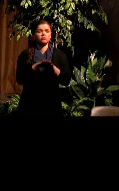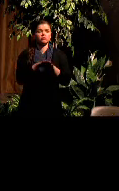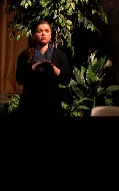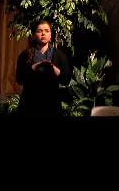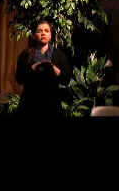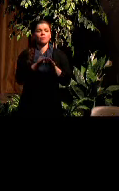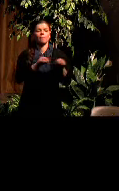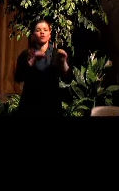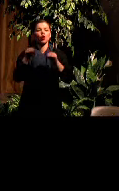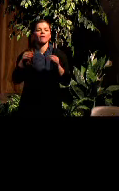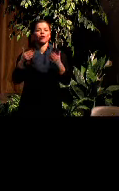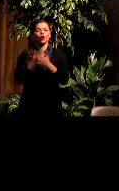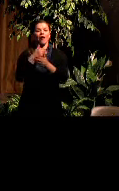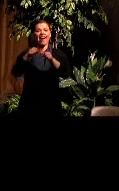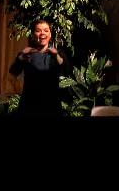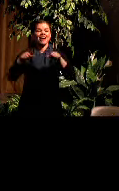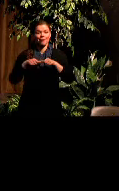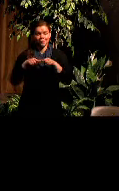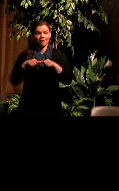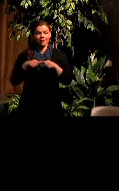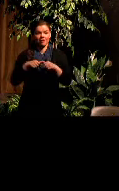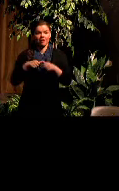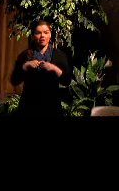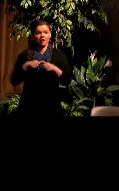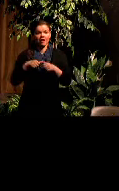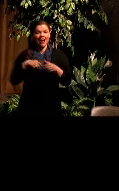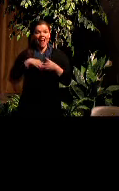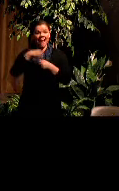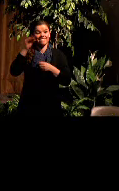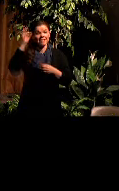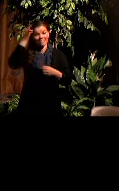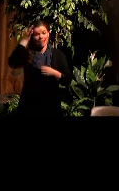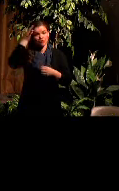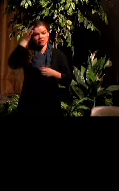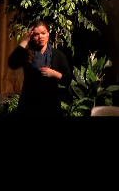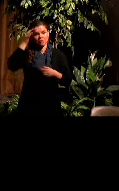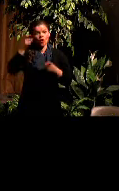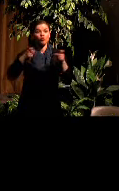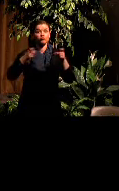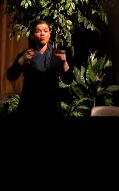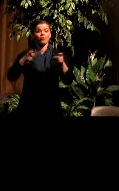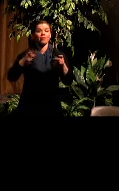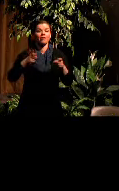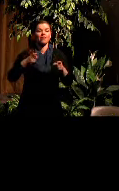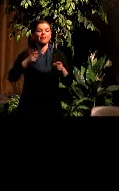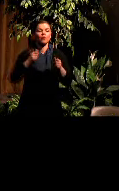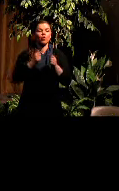control, you're losing potentially a very vast area of